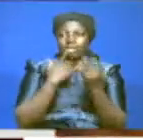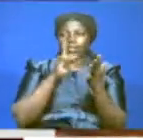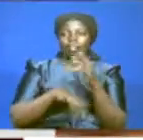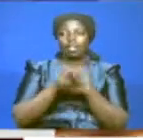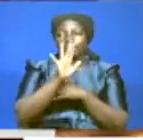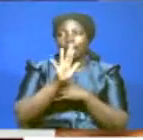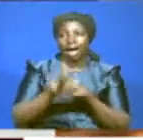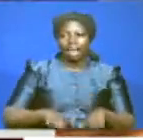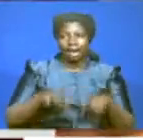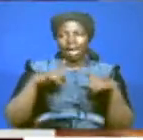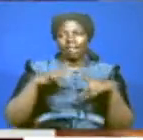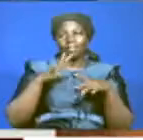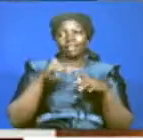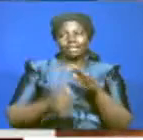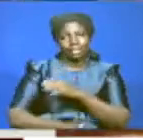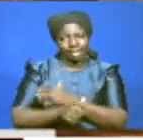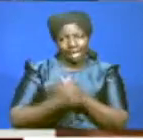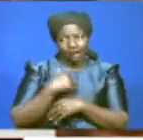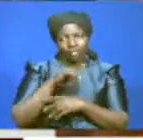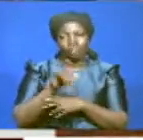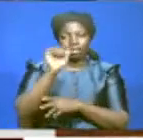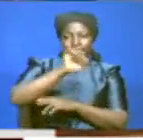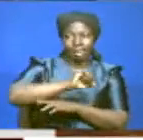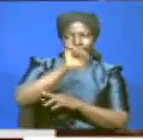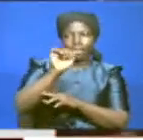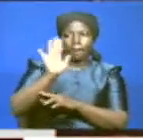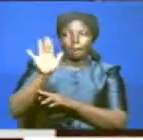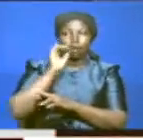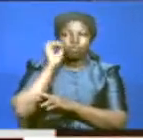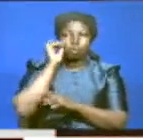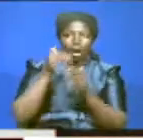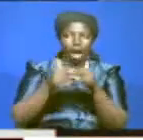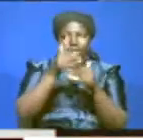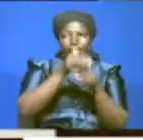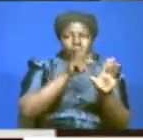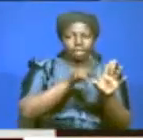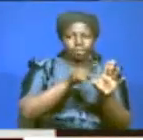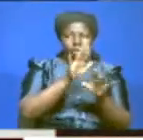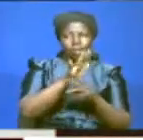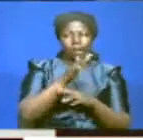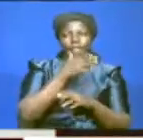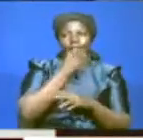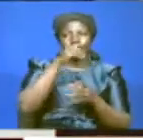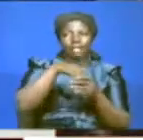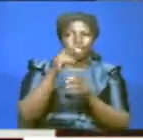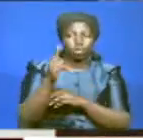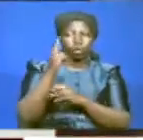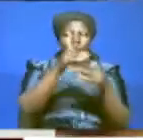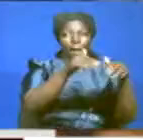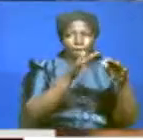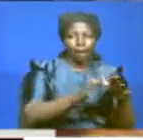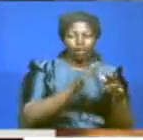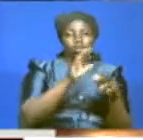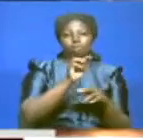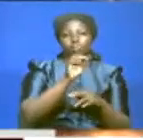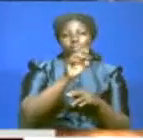South, was driving back home after attending his father-in-law's burial in Molo, Nakuru County, when his car was hit from behind